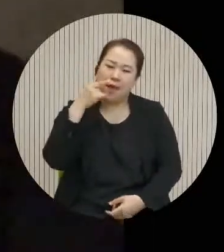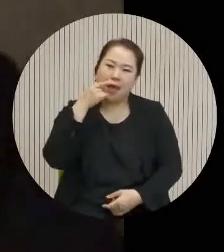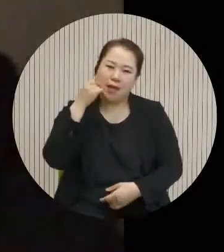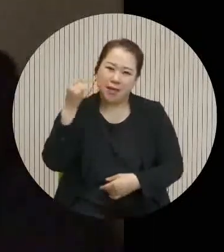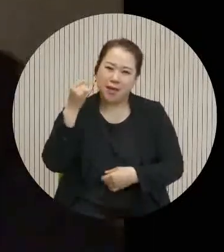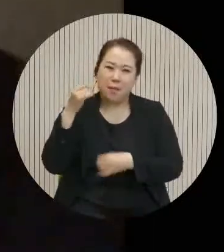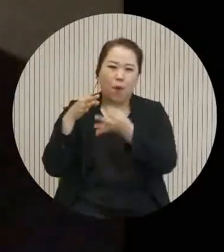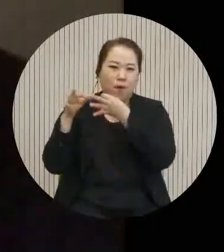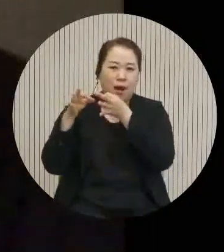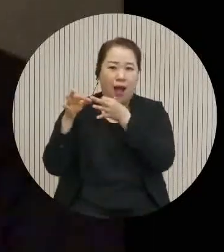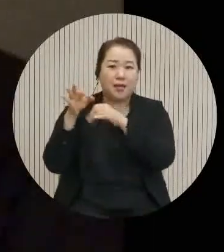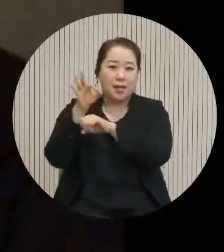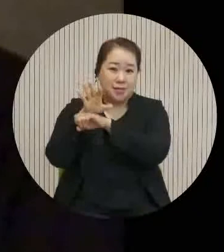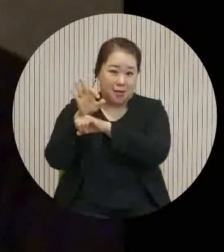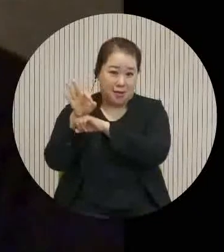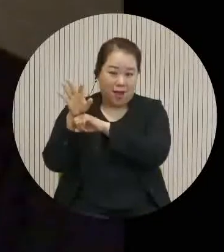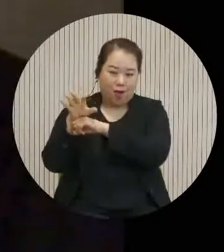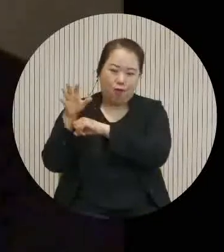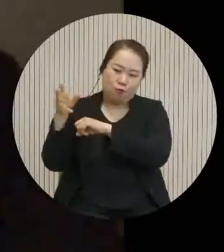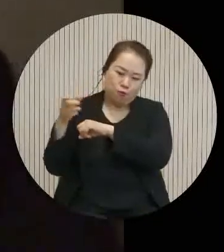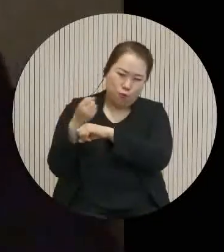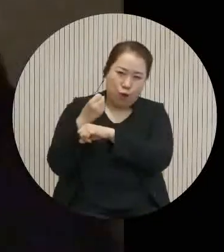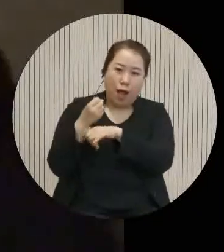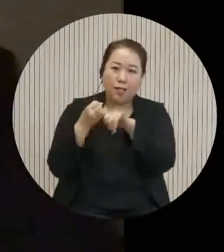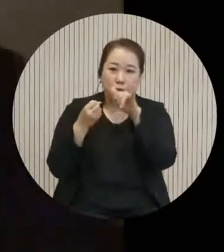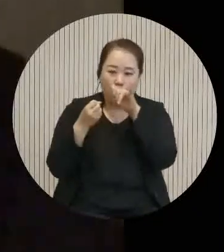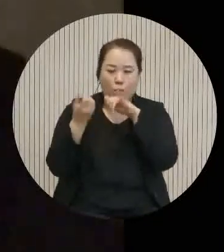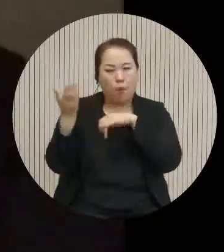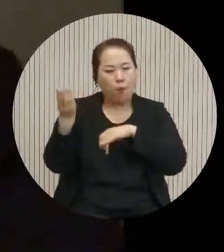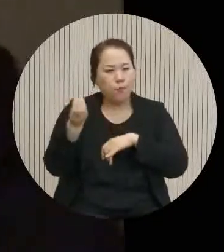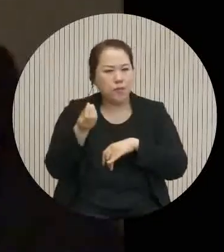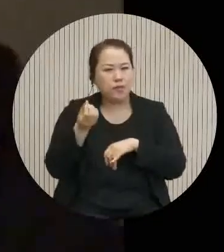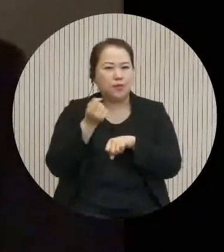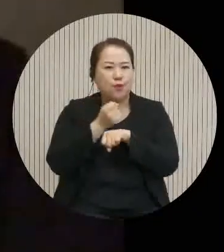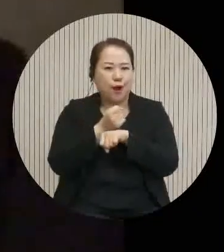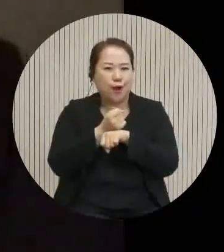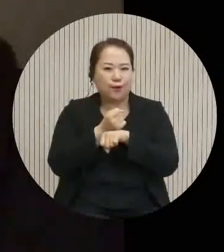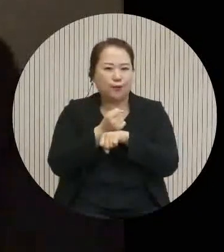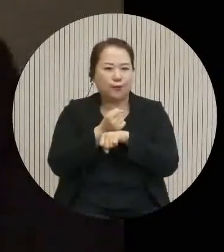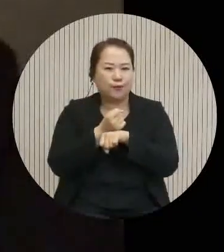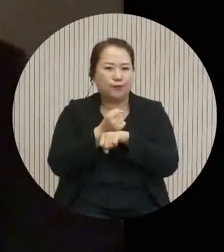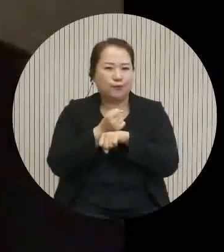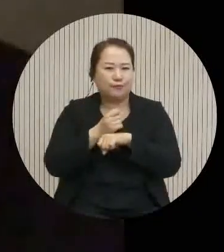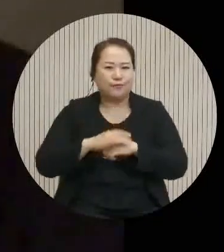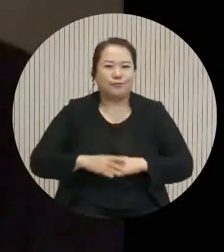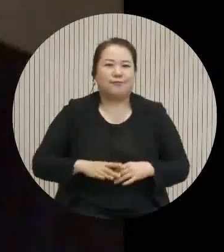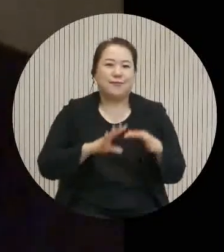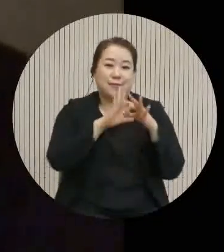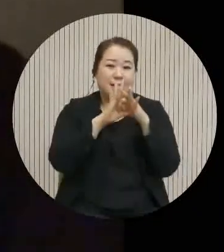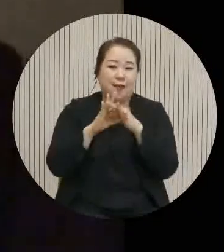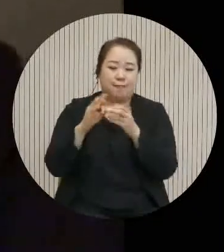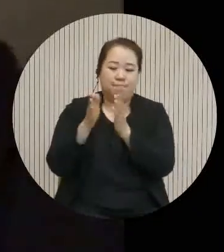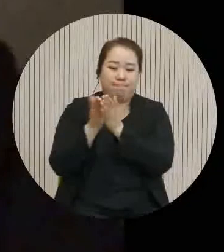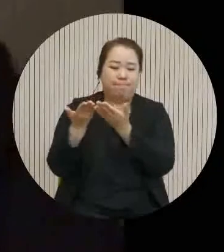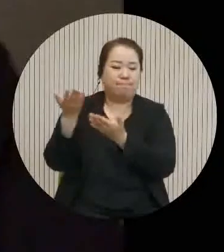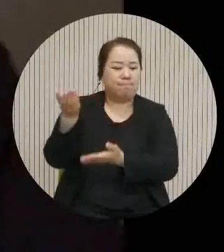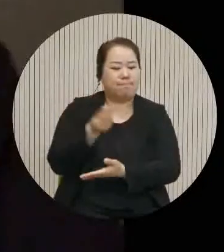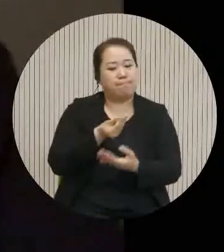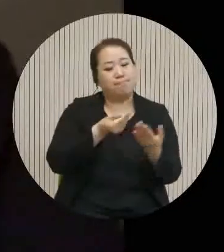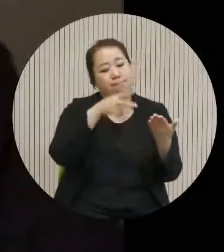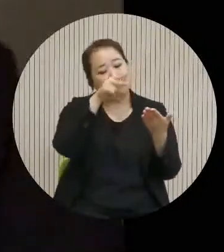from a local market, magazines, borrowed from friends, traded. Helen had access to her mother's